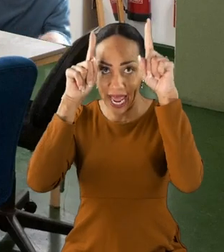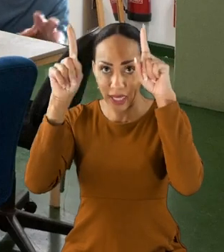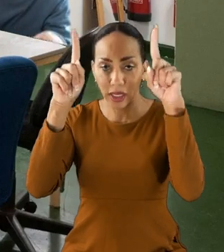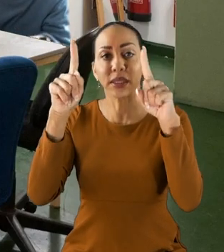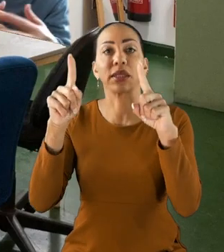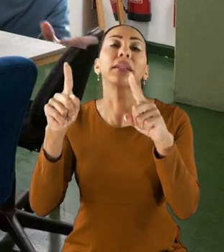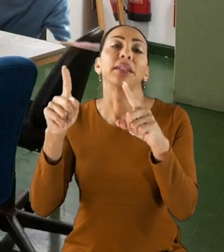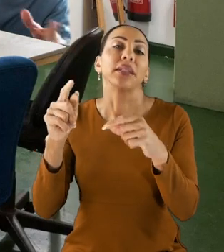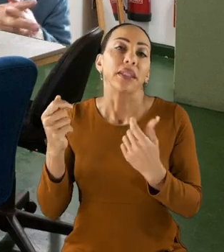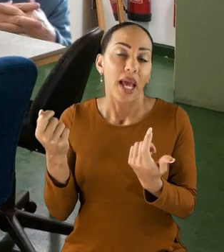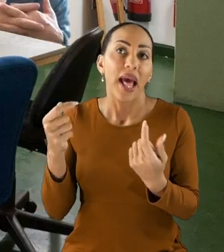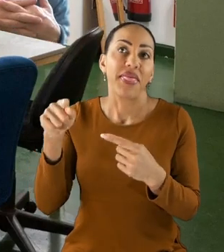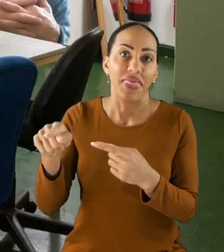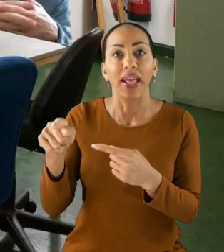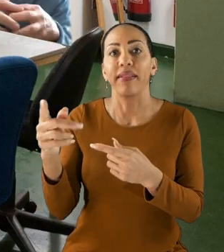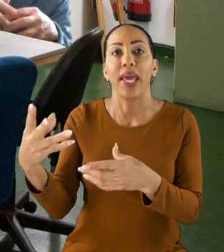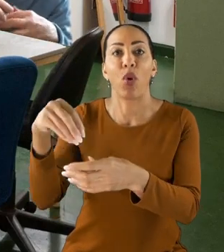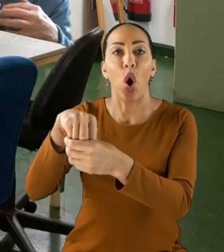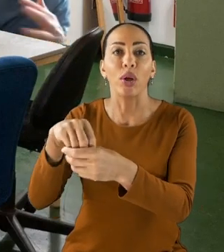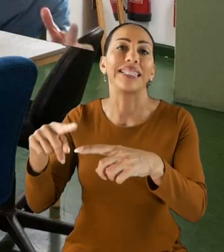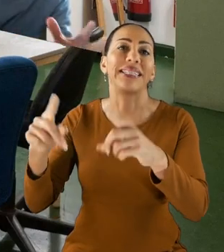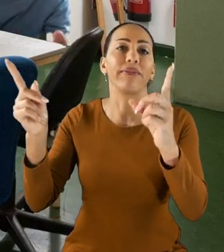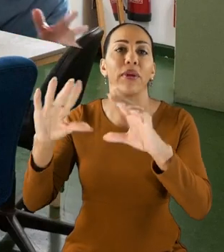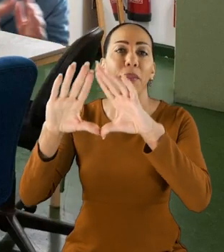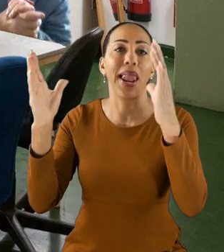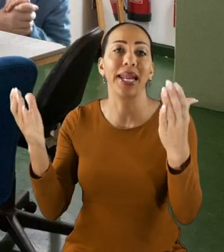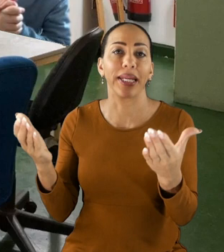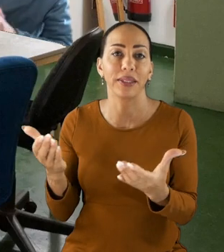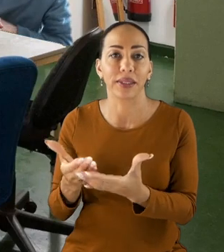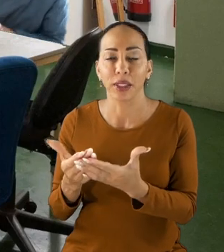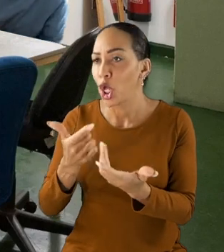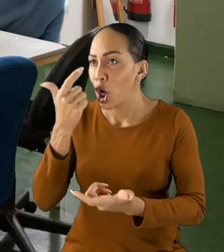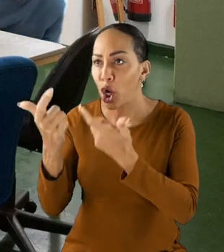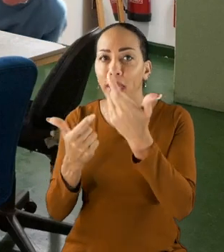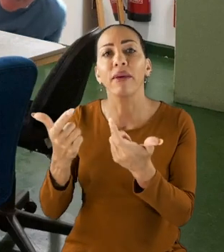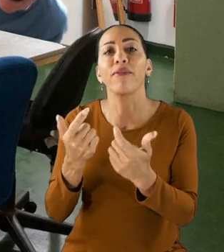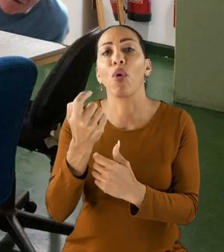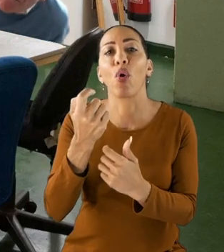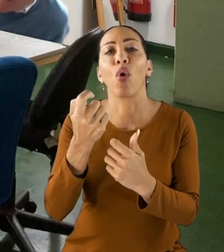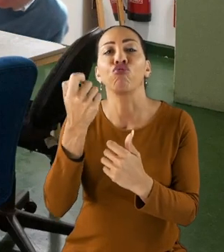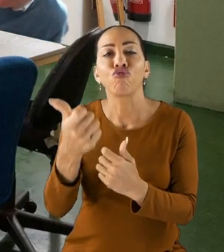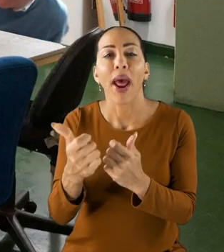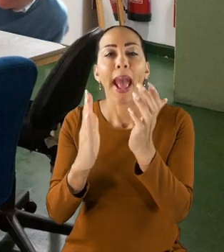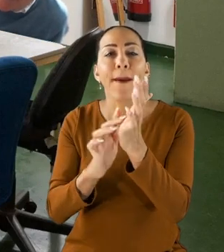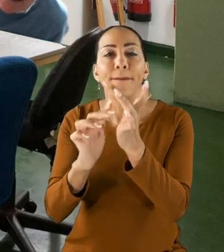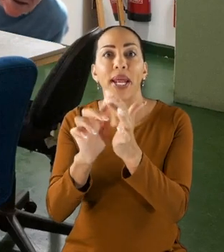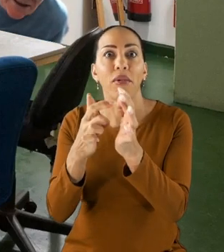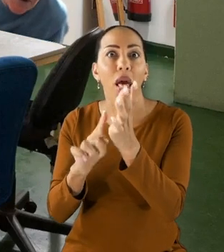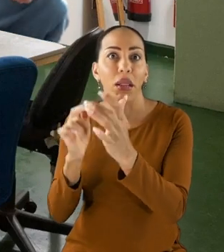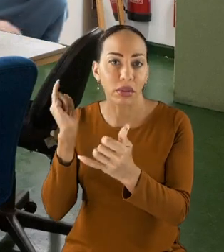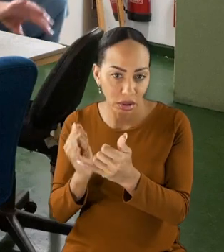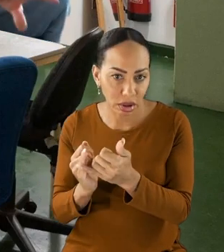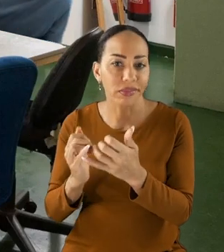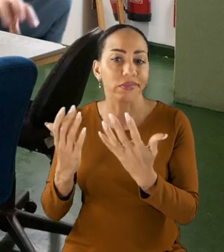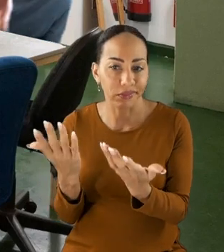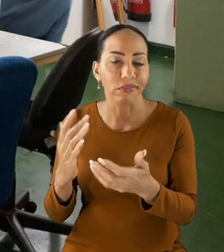this planet that was being exploited by a multi-galactic company for rare minerals, and the